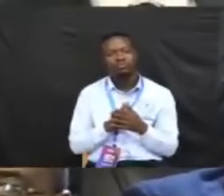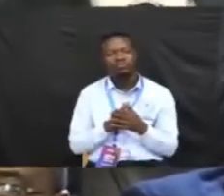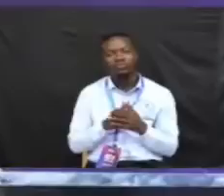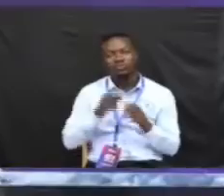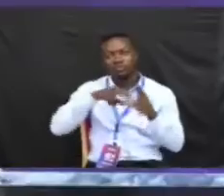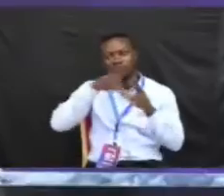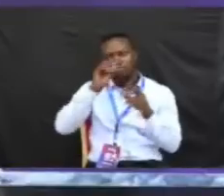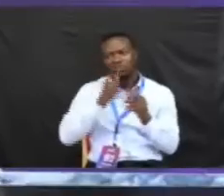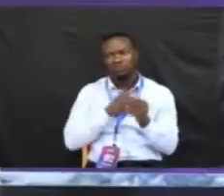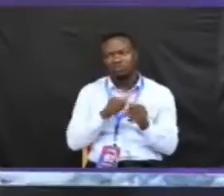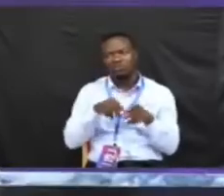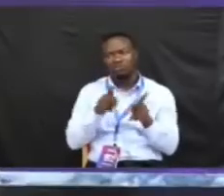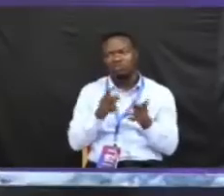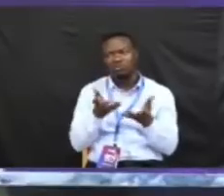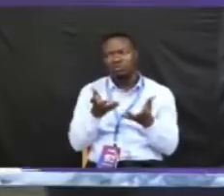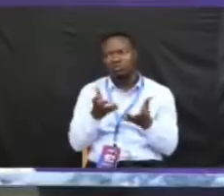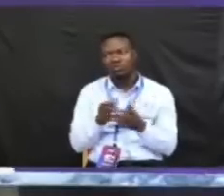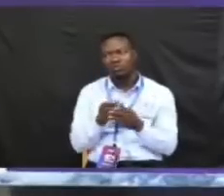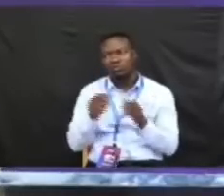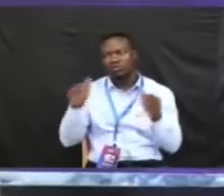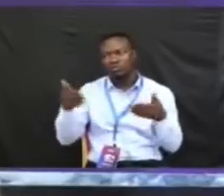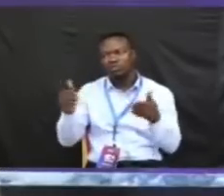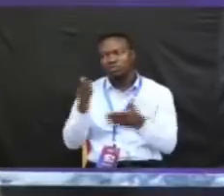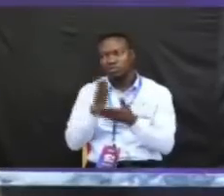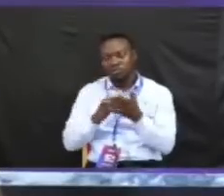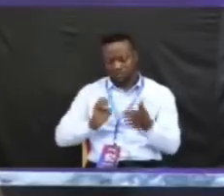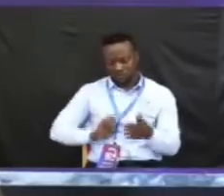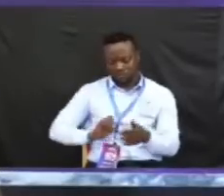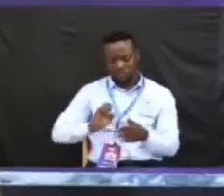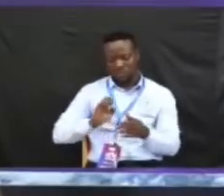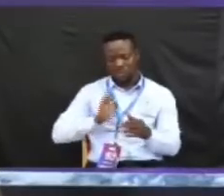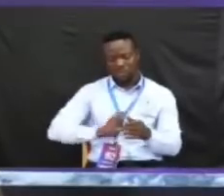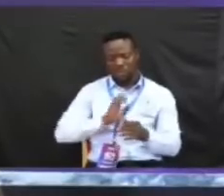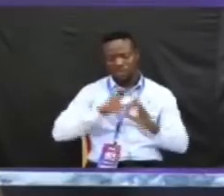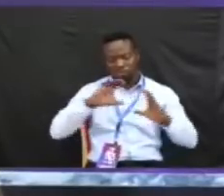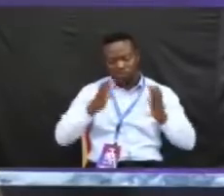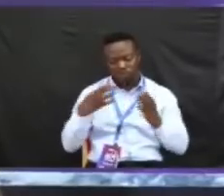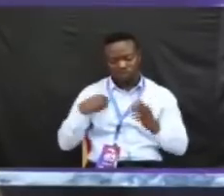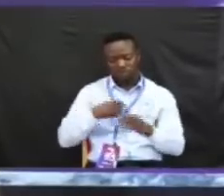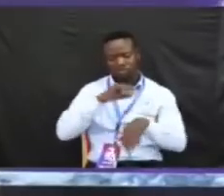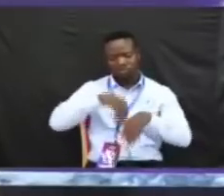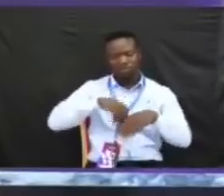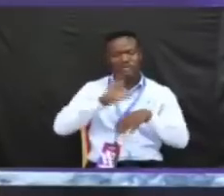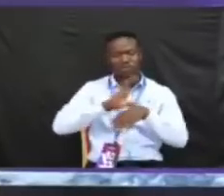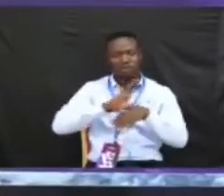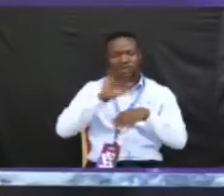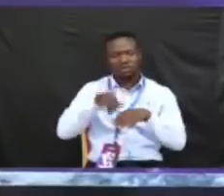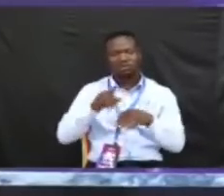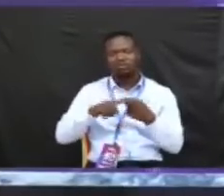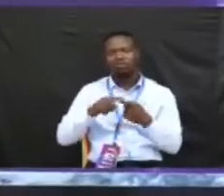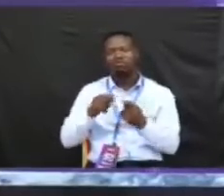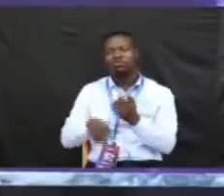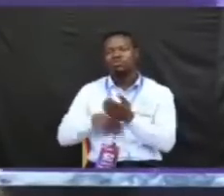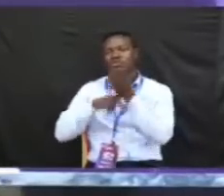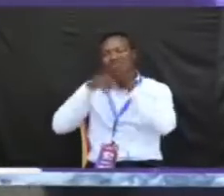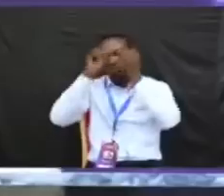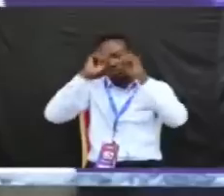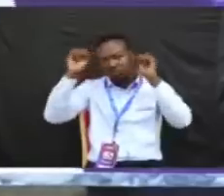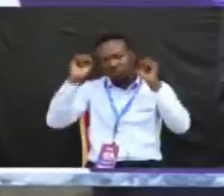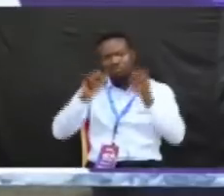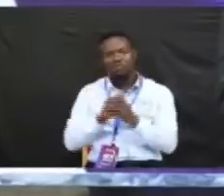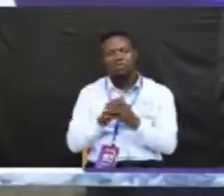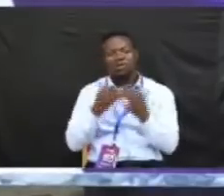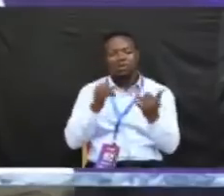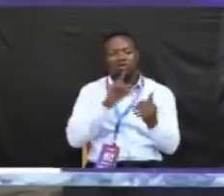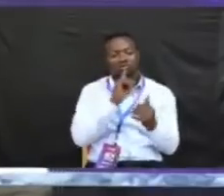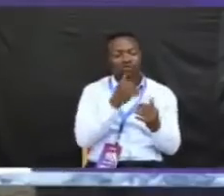Chairman with your permission let me introduce the executive council members of the church to his excellency. chairman.